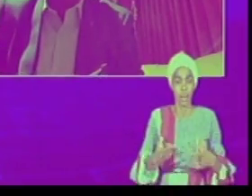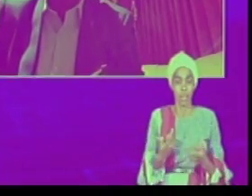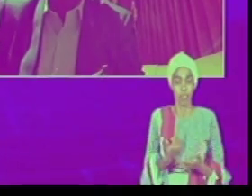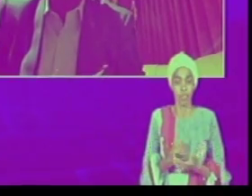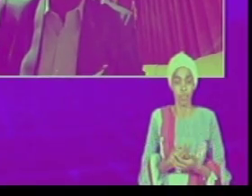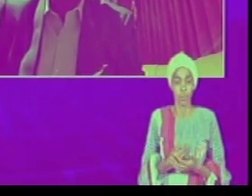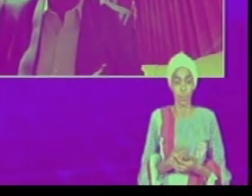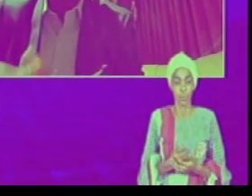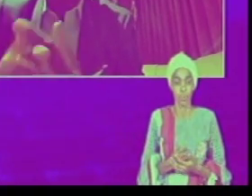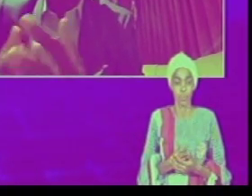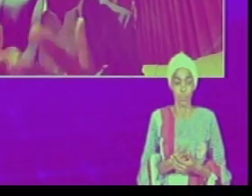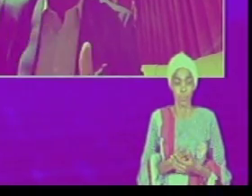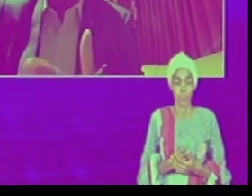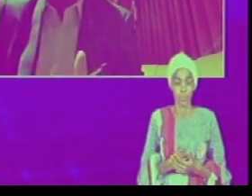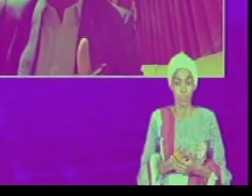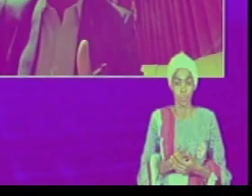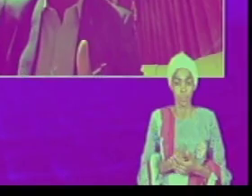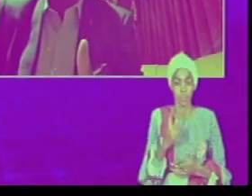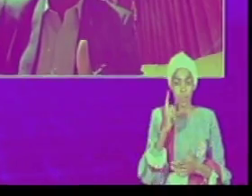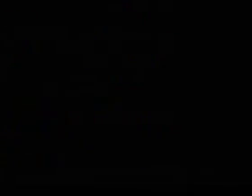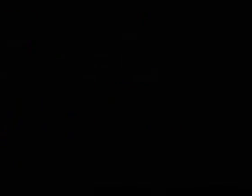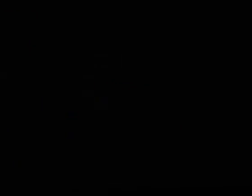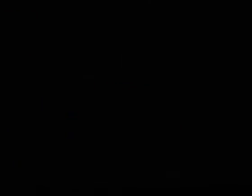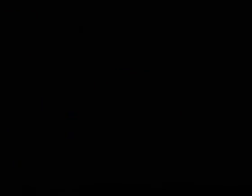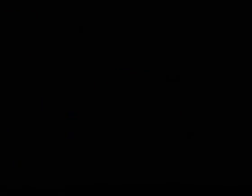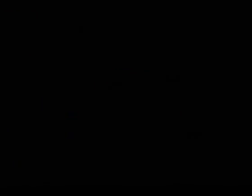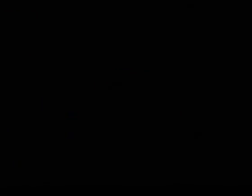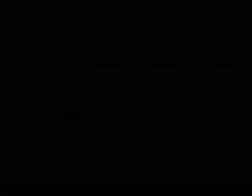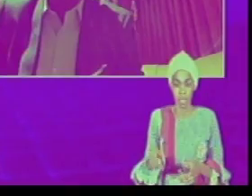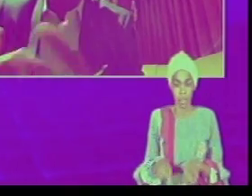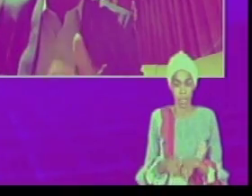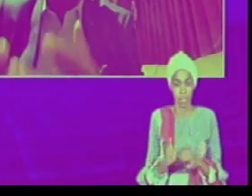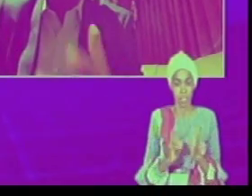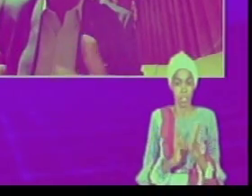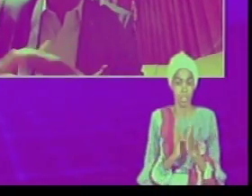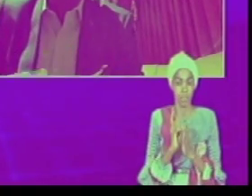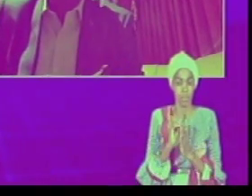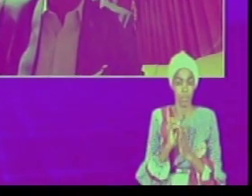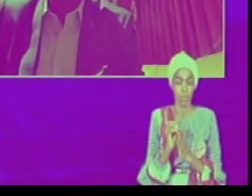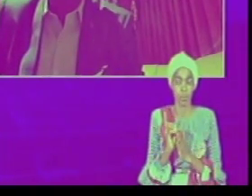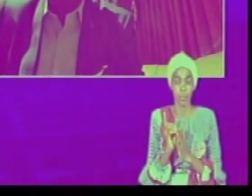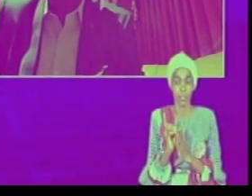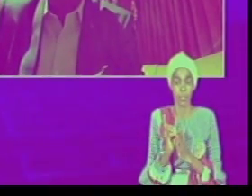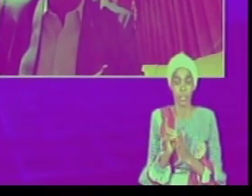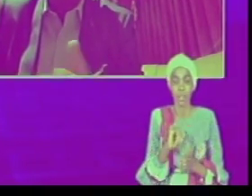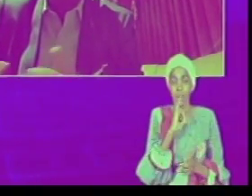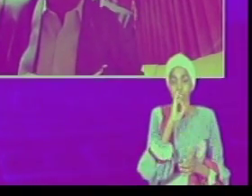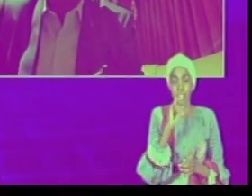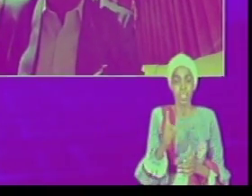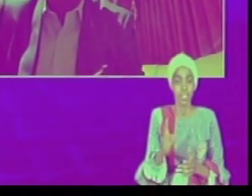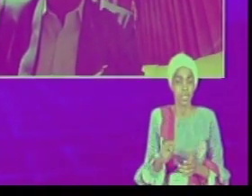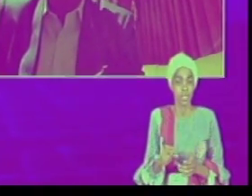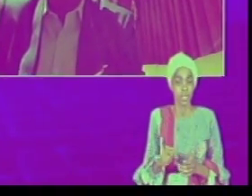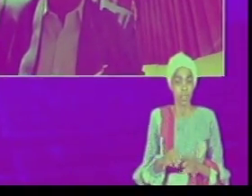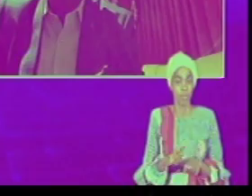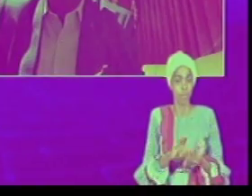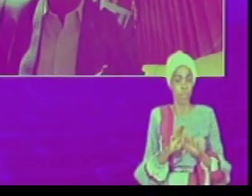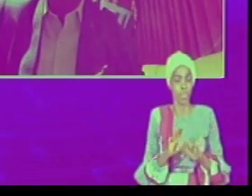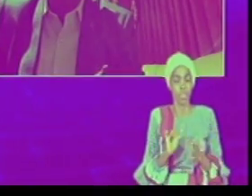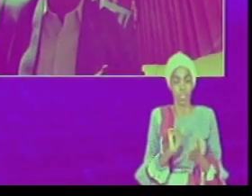development today is the amount of trauma that young people go through all over the world.